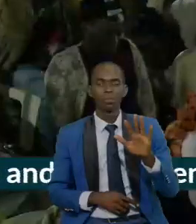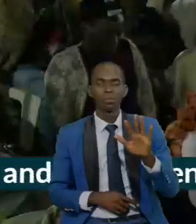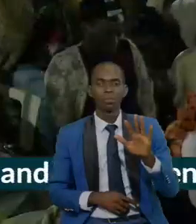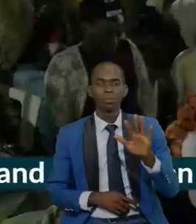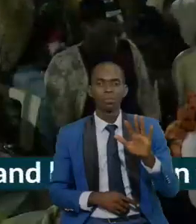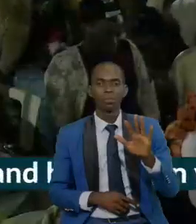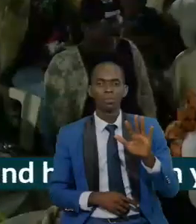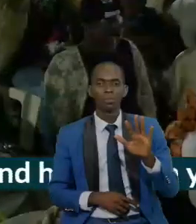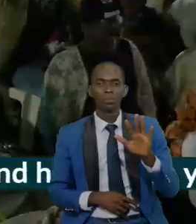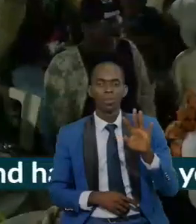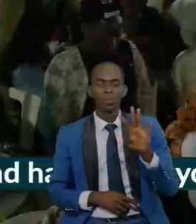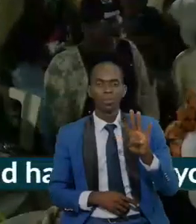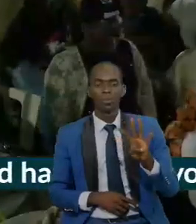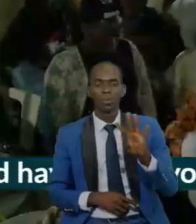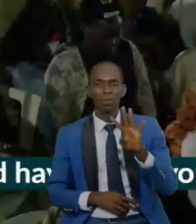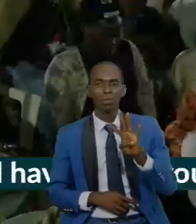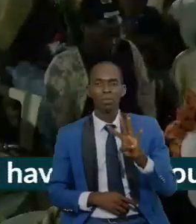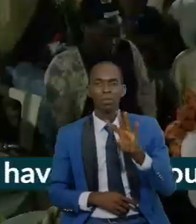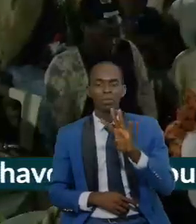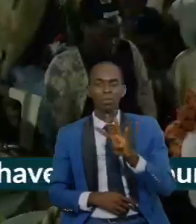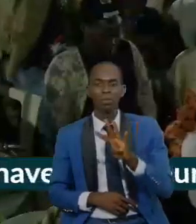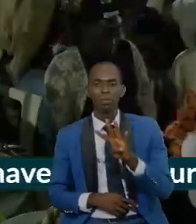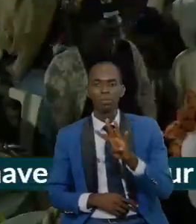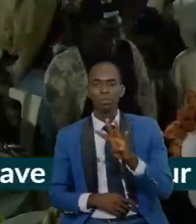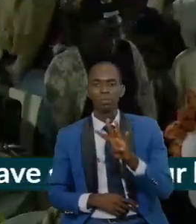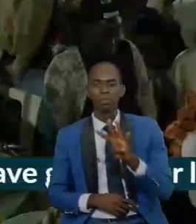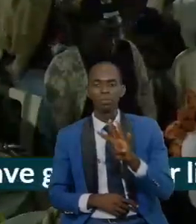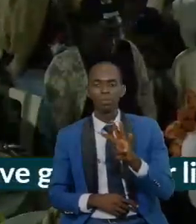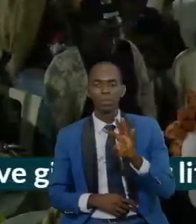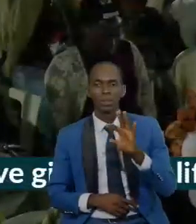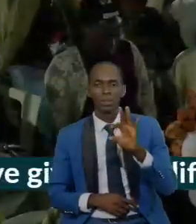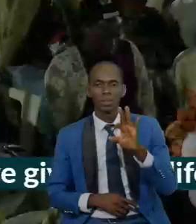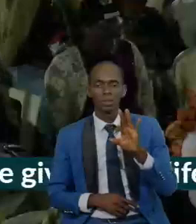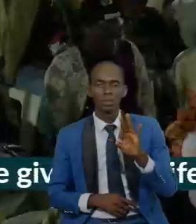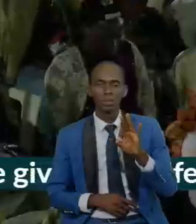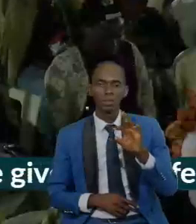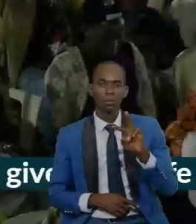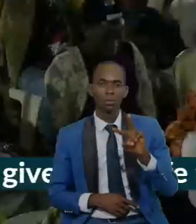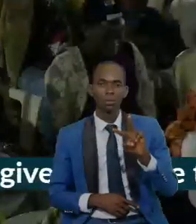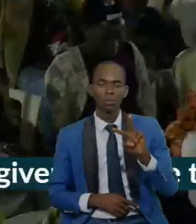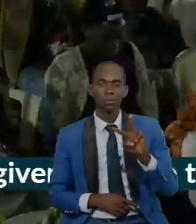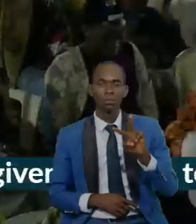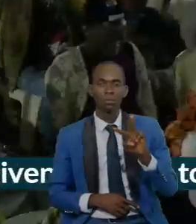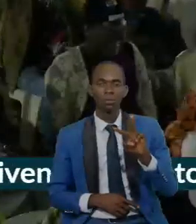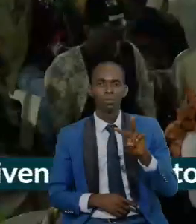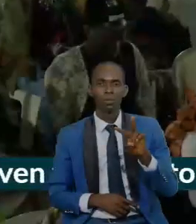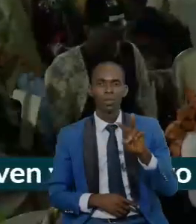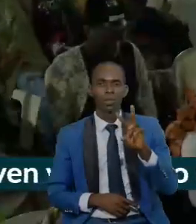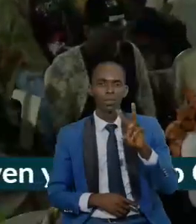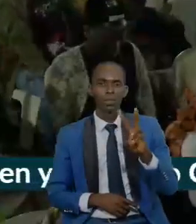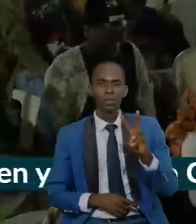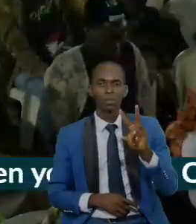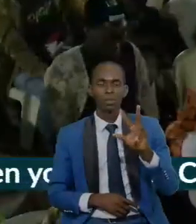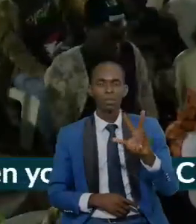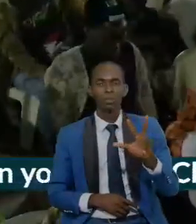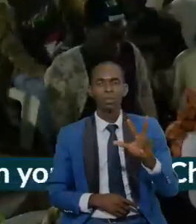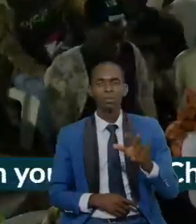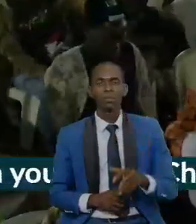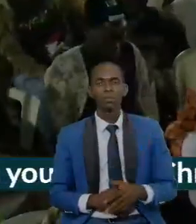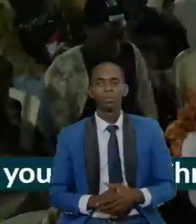444. 444. 92. 92. 63.